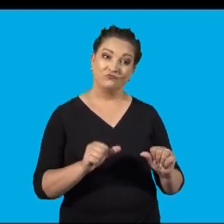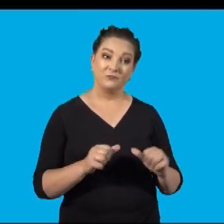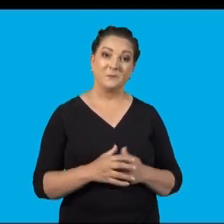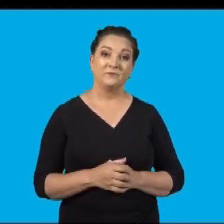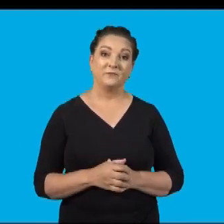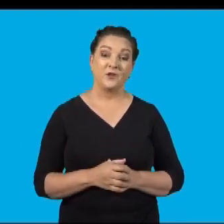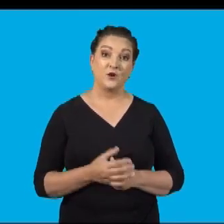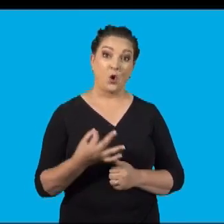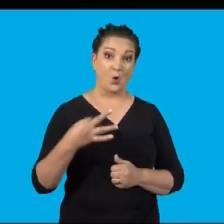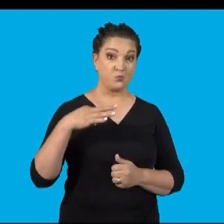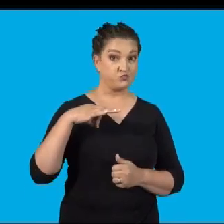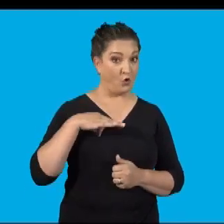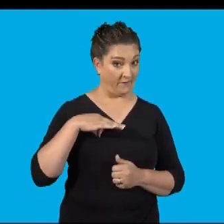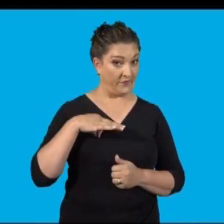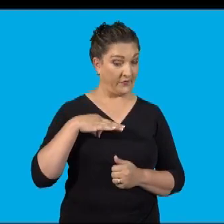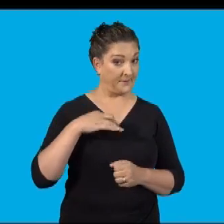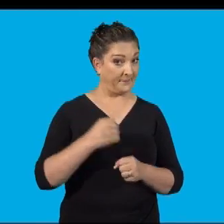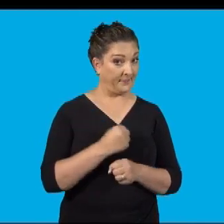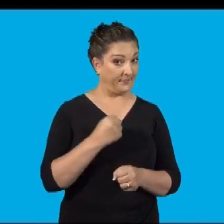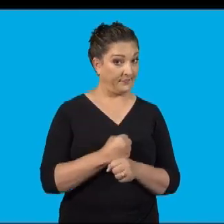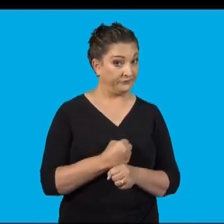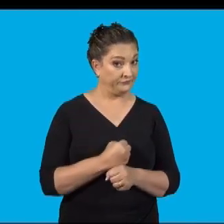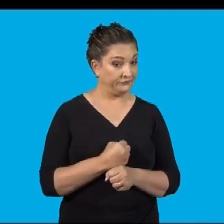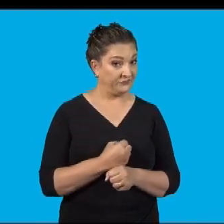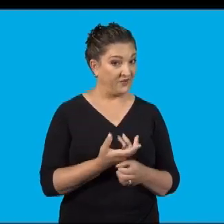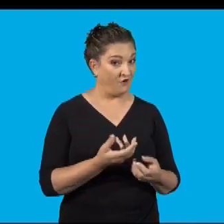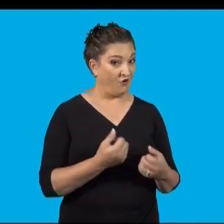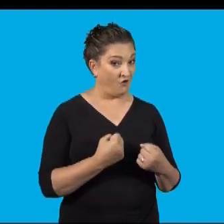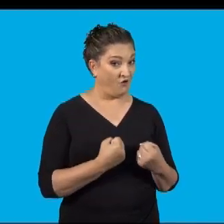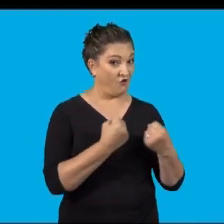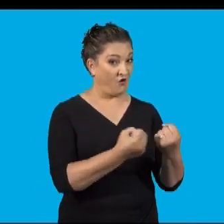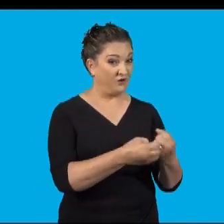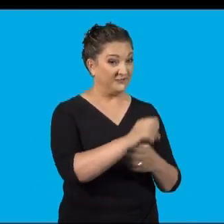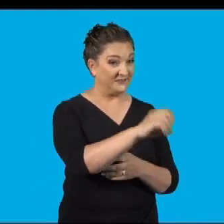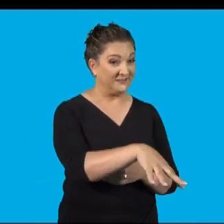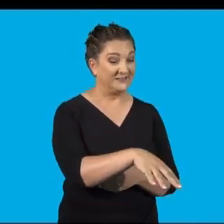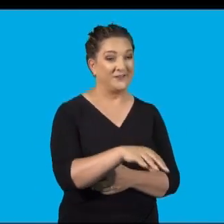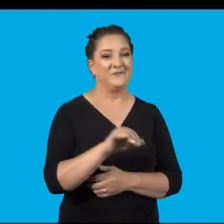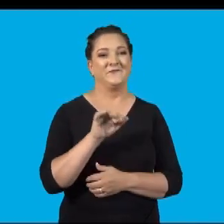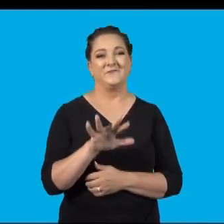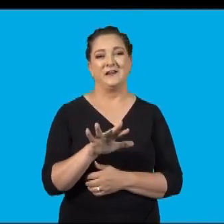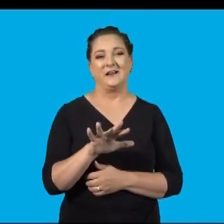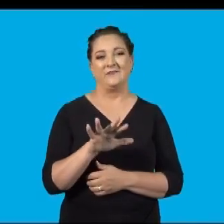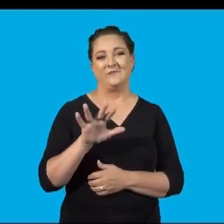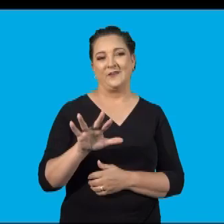we have made a profit. Note, the profit on disposal of this vehicle was